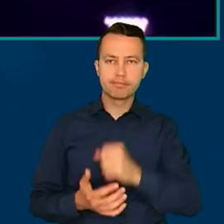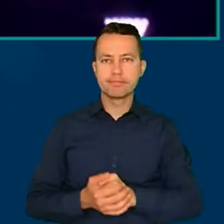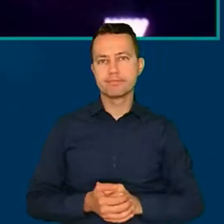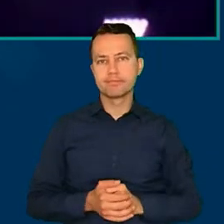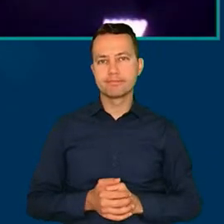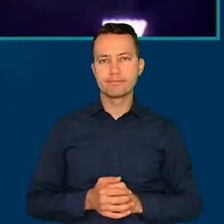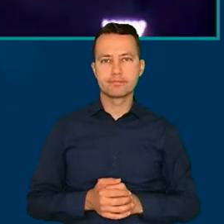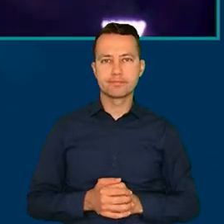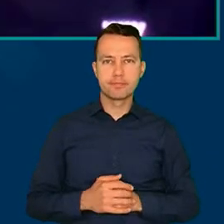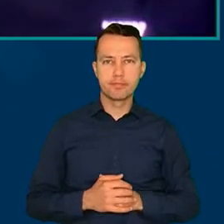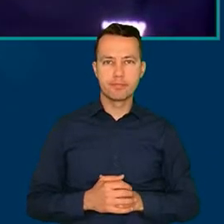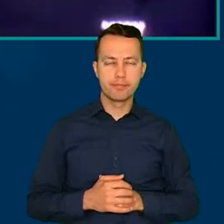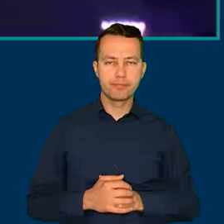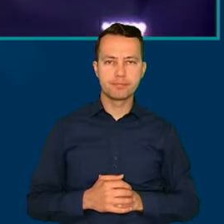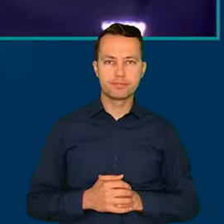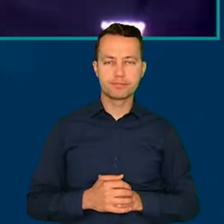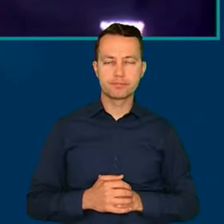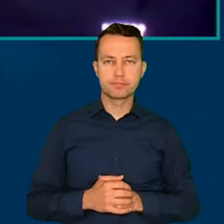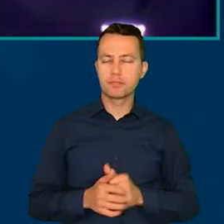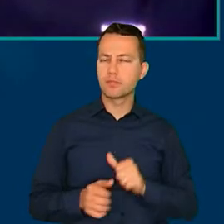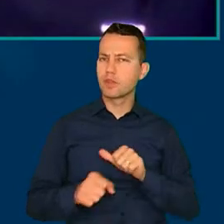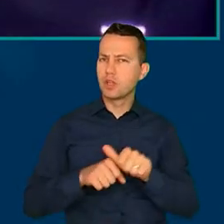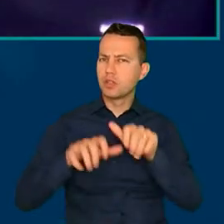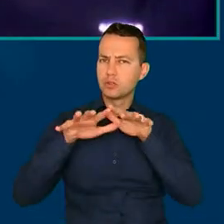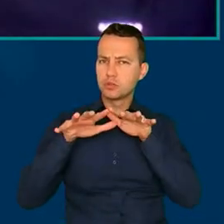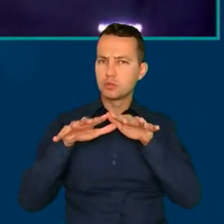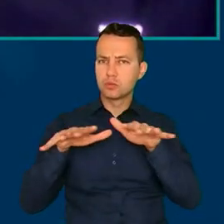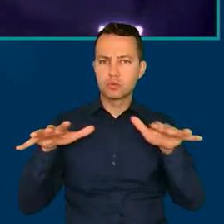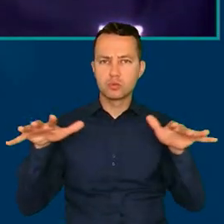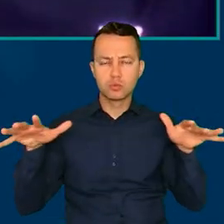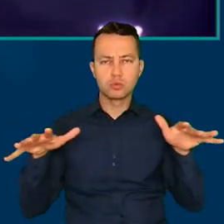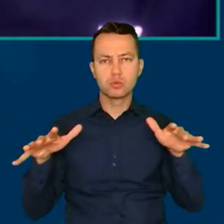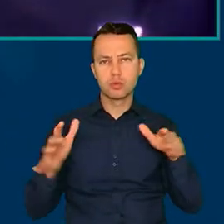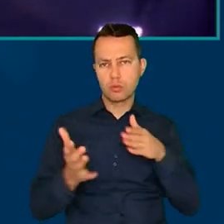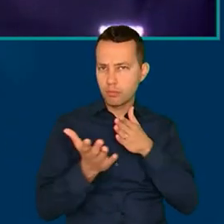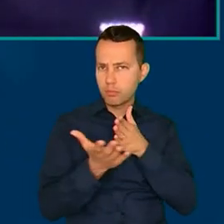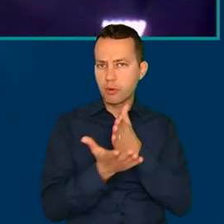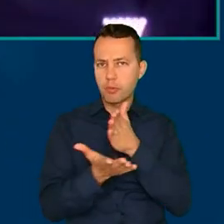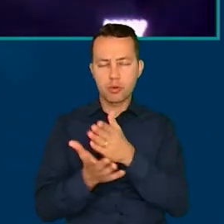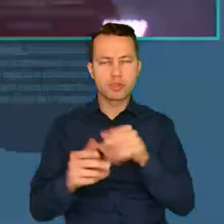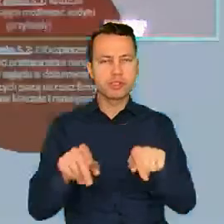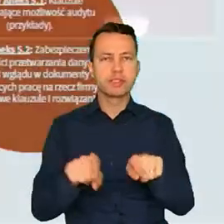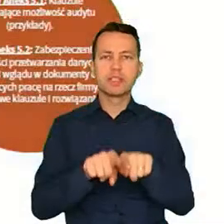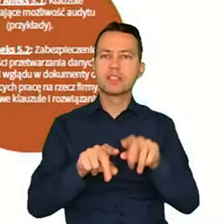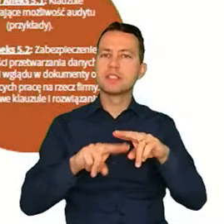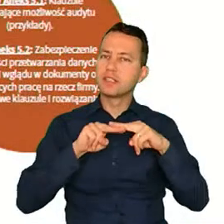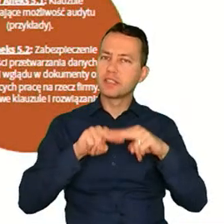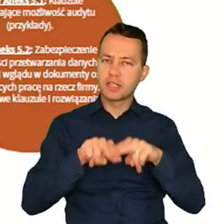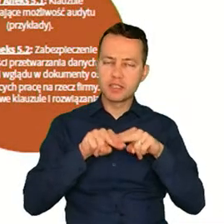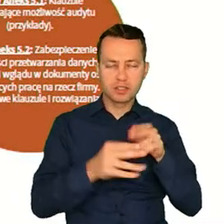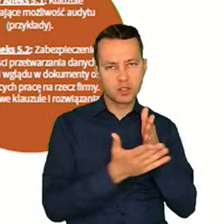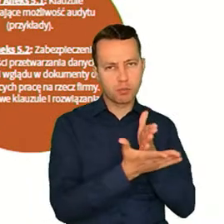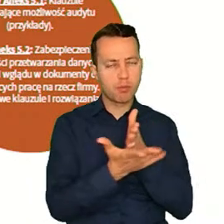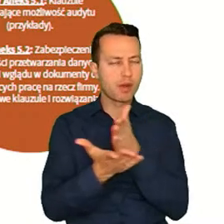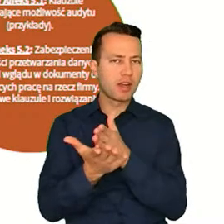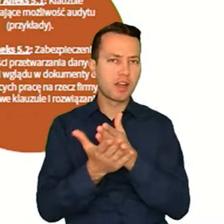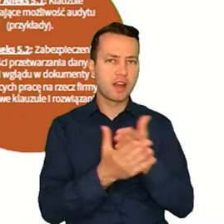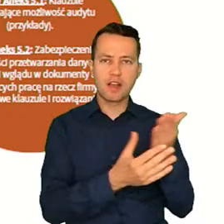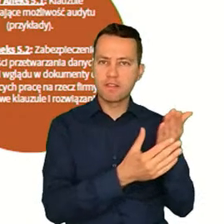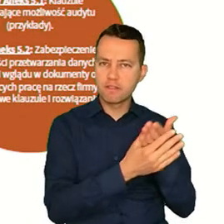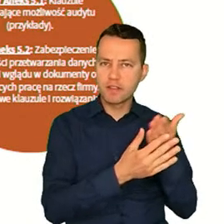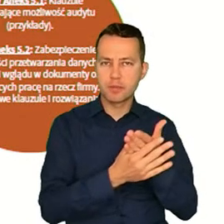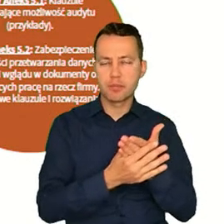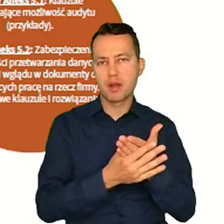last slide now, we can see that there is a range of solutions and tools that are to support enterprises